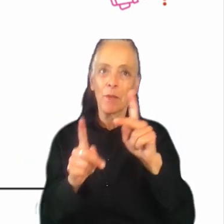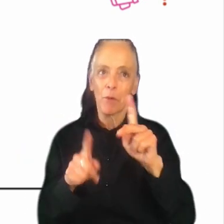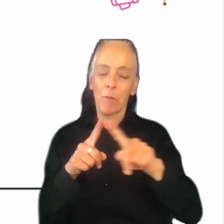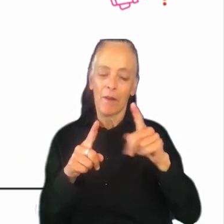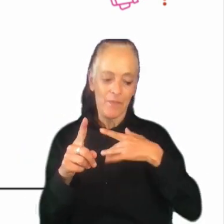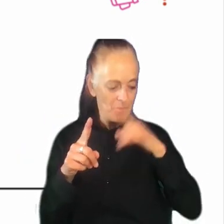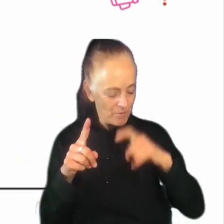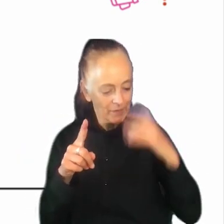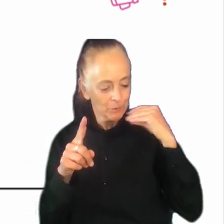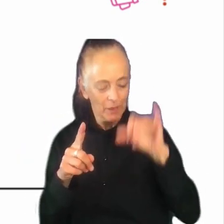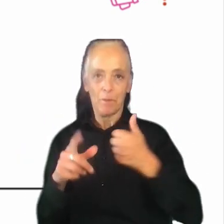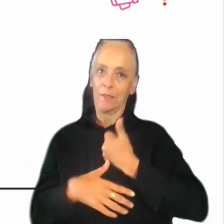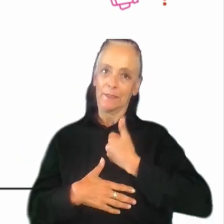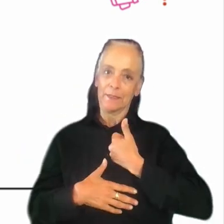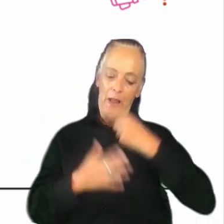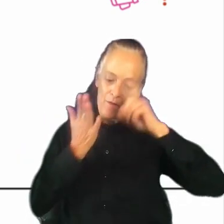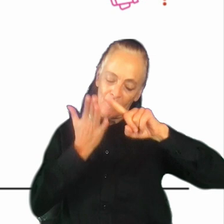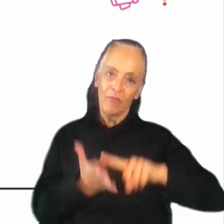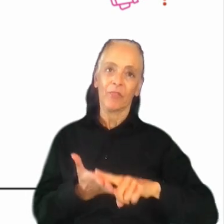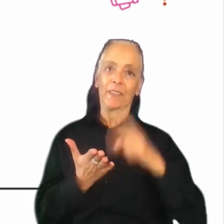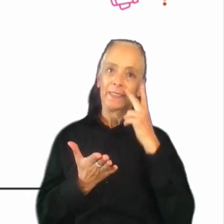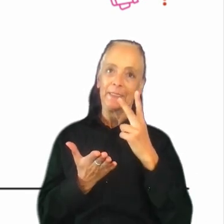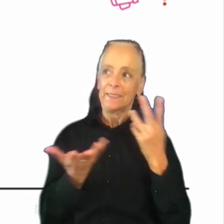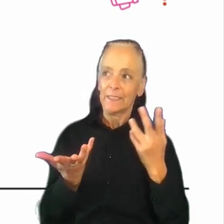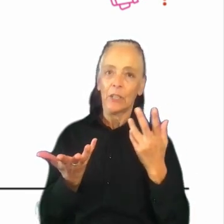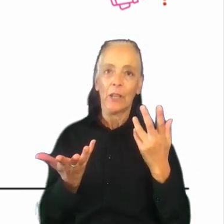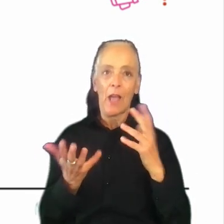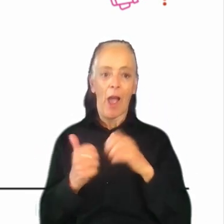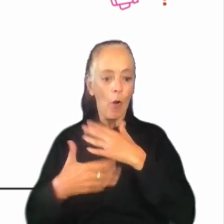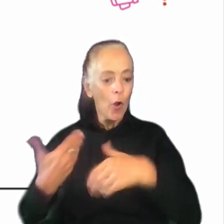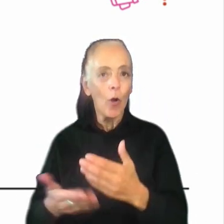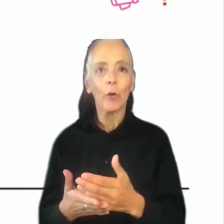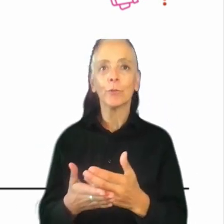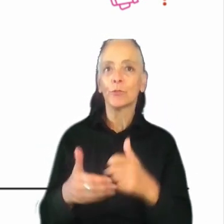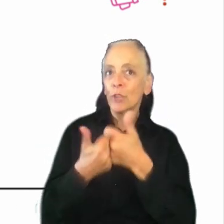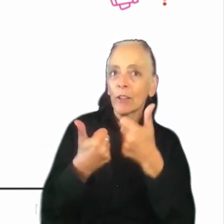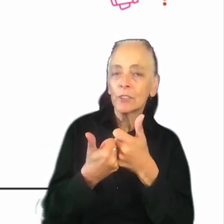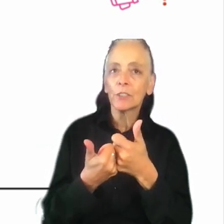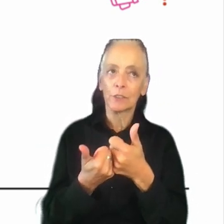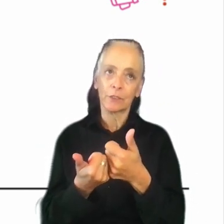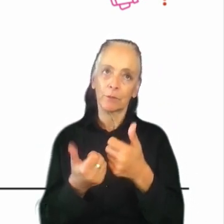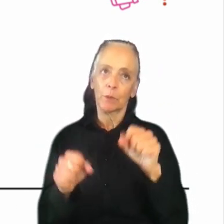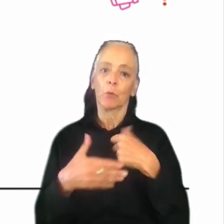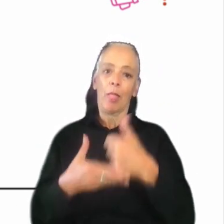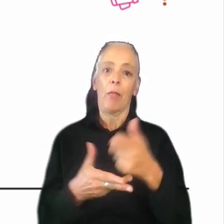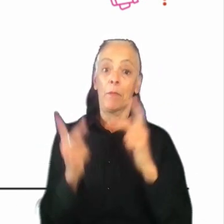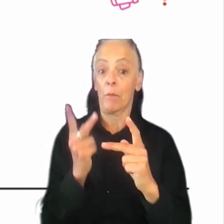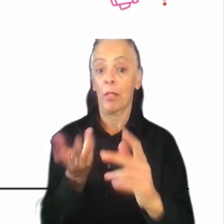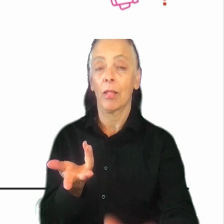i hadn't gone through the experience myself and seen what it's like what are the challenges so that i can help people through this journey